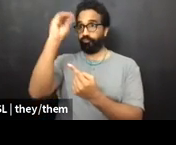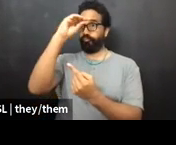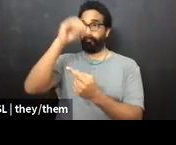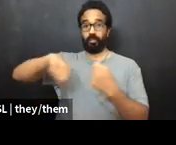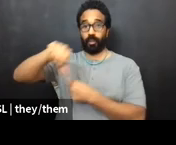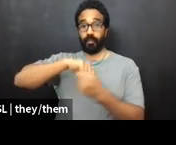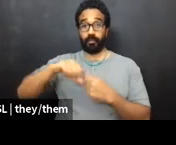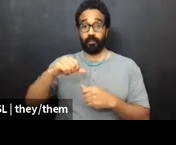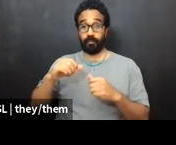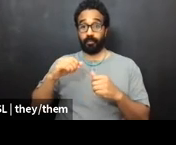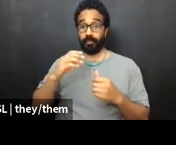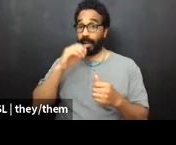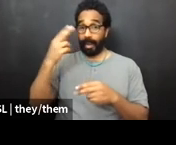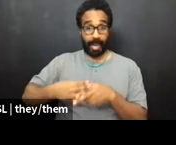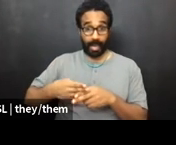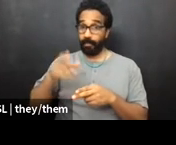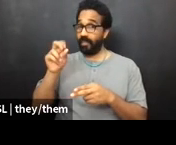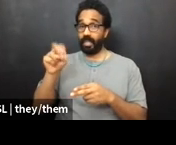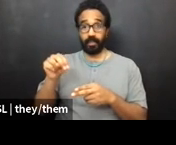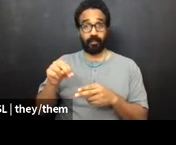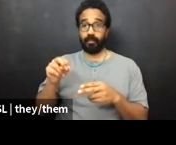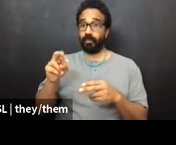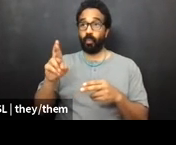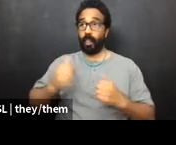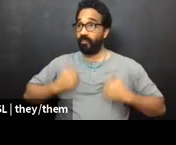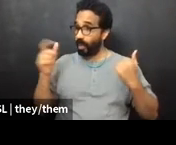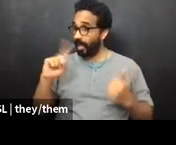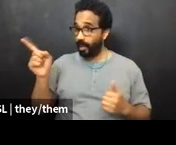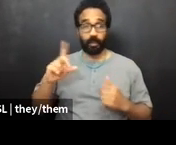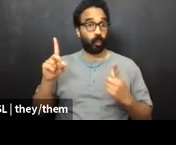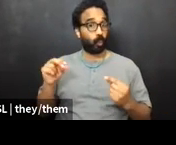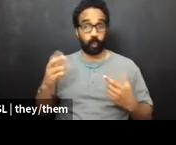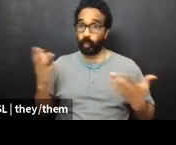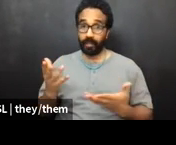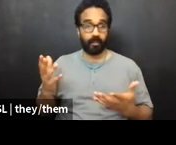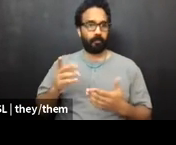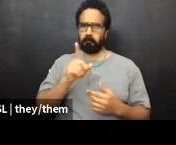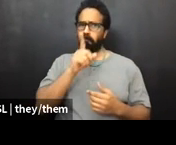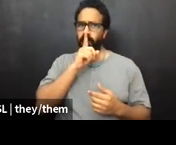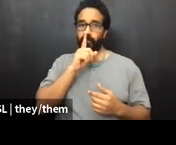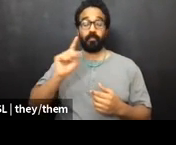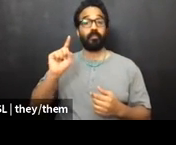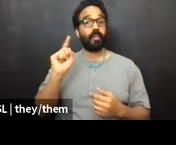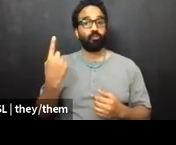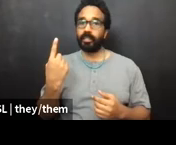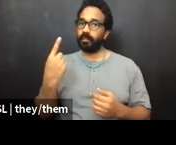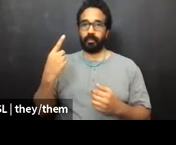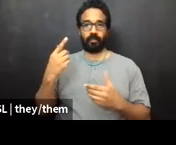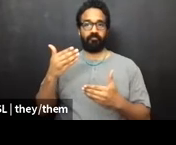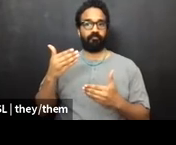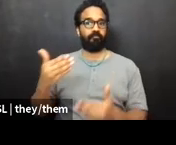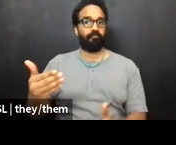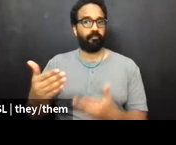name potentially, not where you live, not what you do. So this is really questioning what